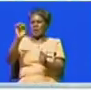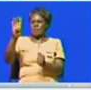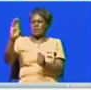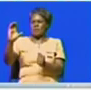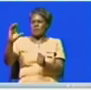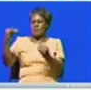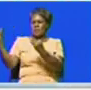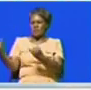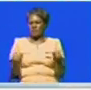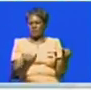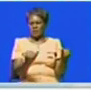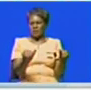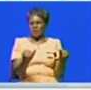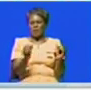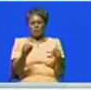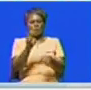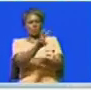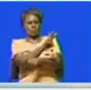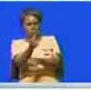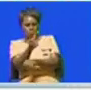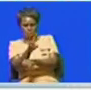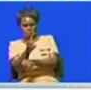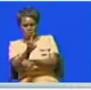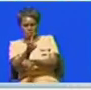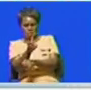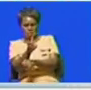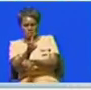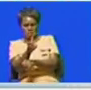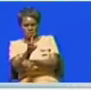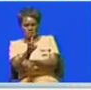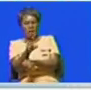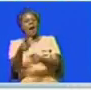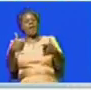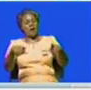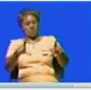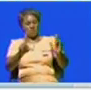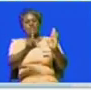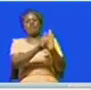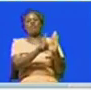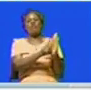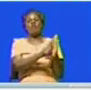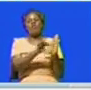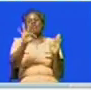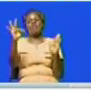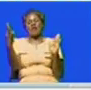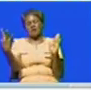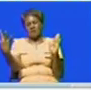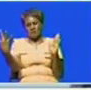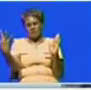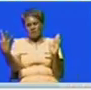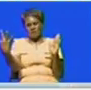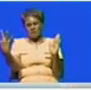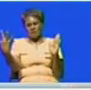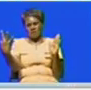the invitation of IBC, they can supervise it, even if they don't conduct it. That is allowed by the law. Thirdly, and